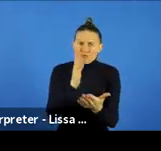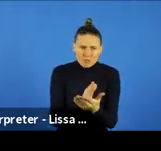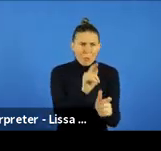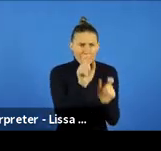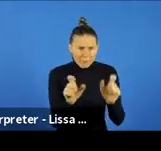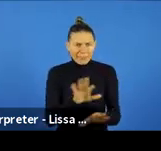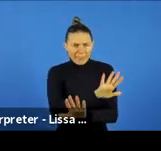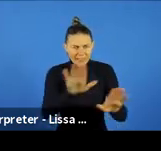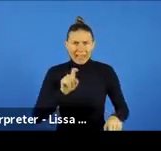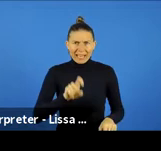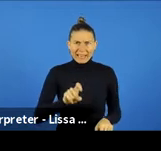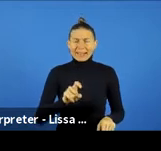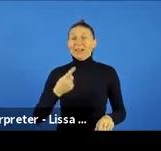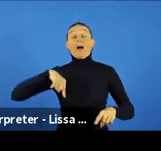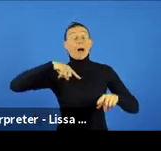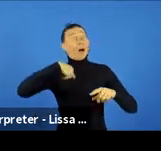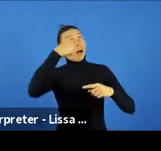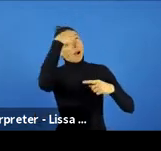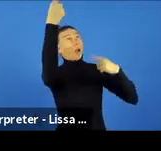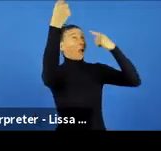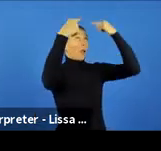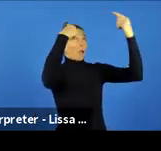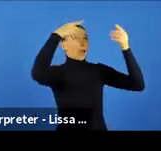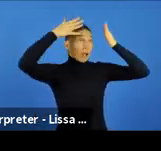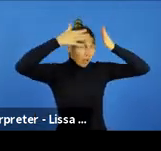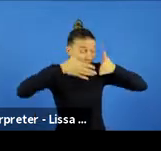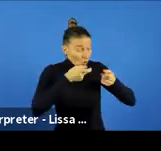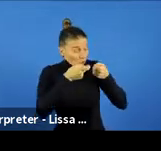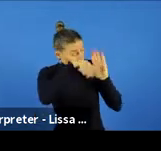to concentrate on regulations or